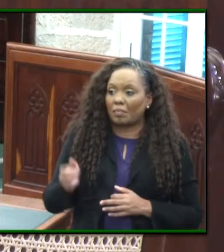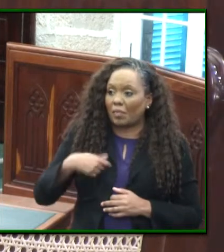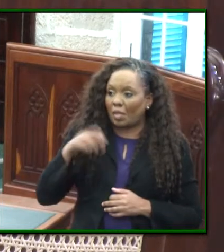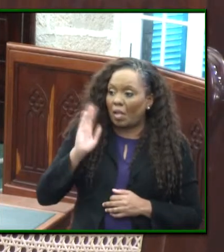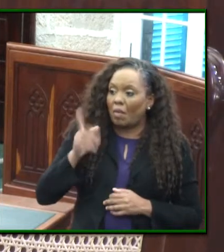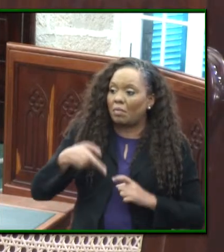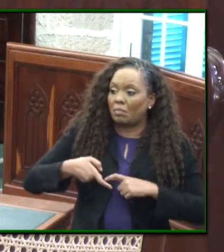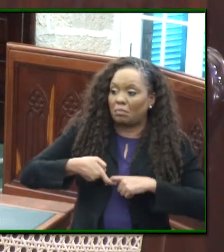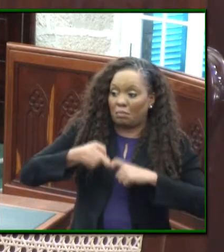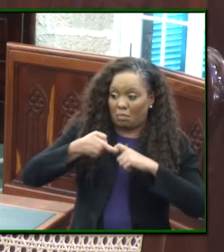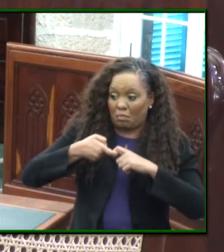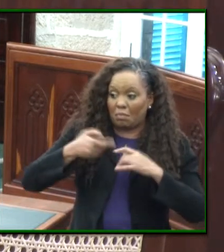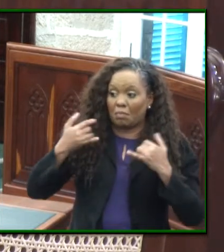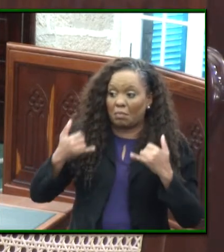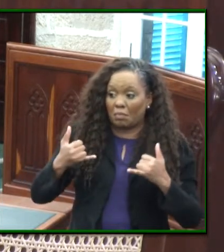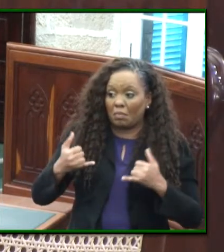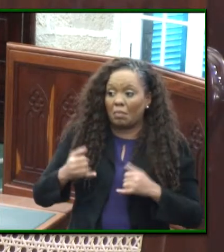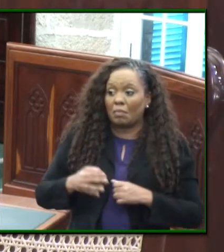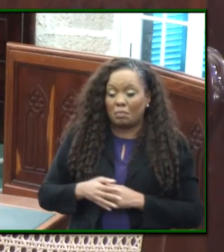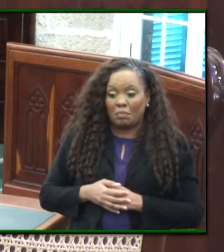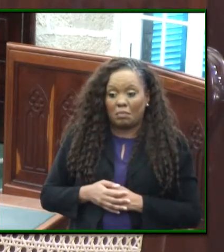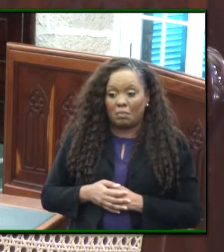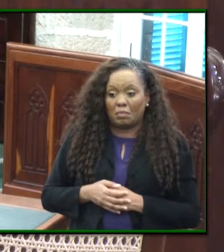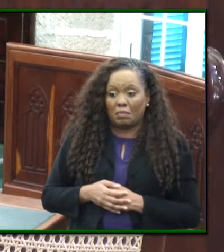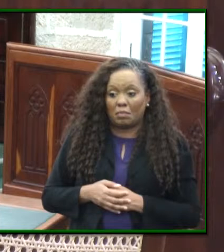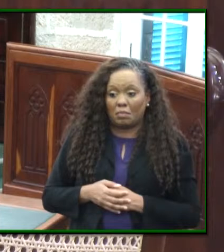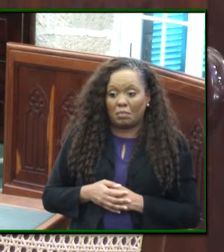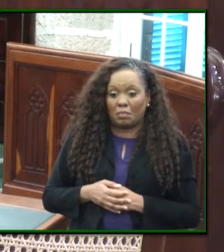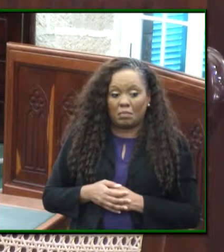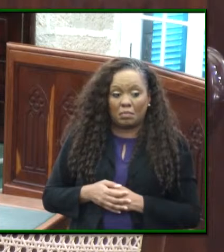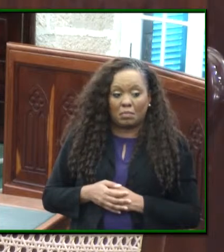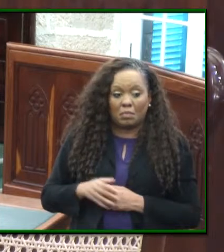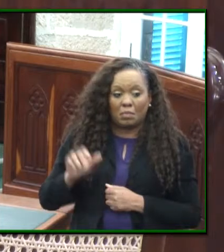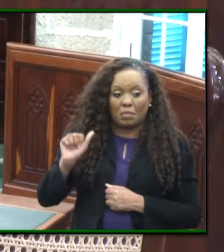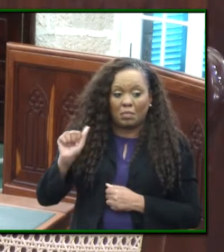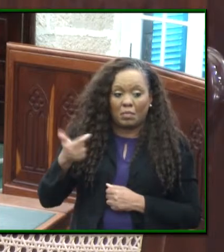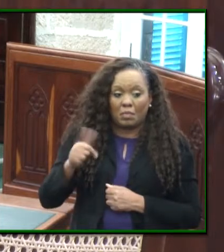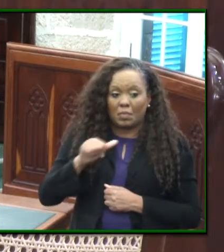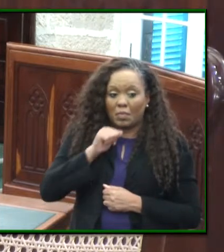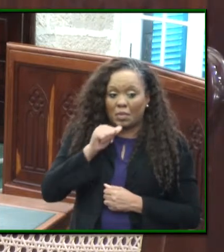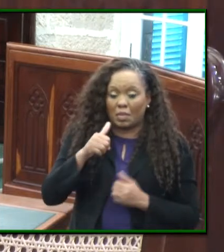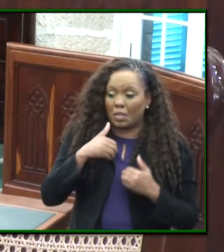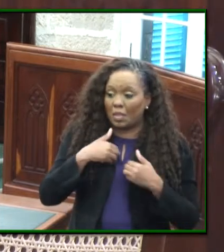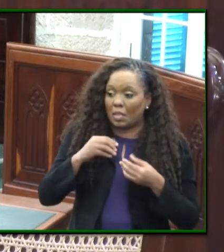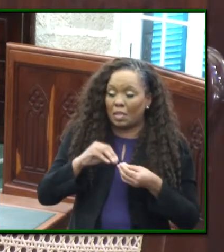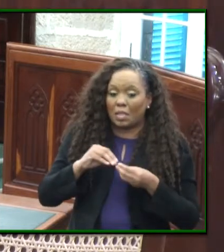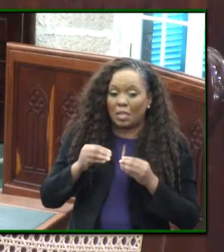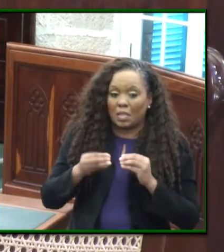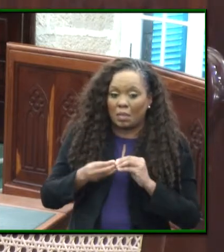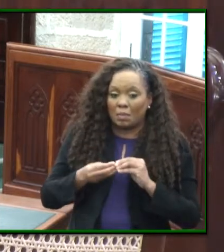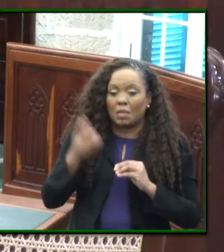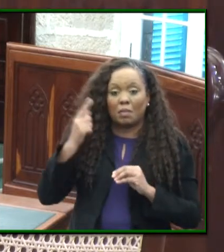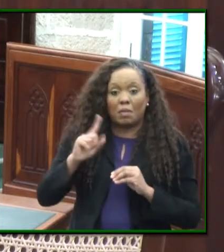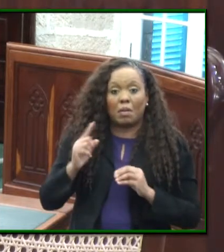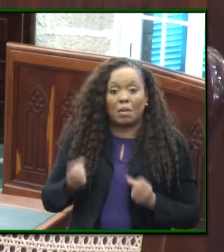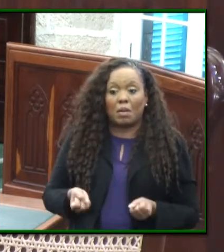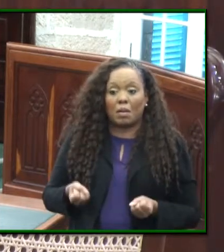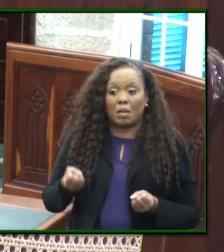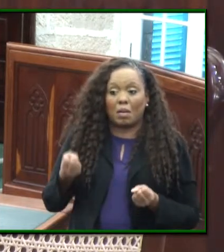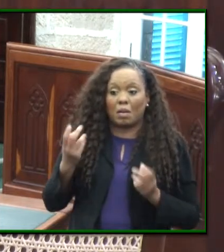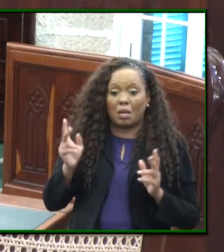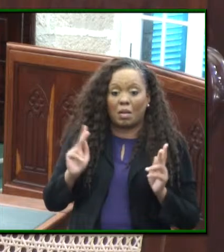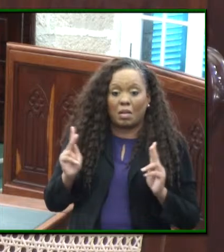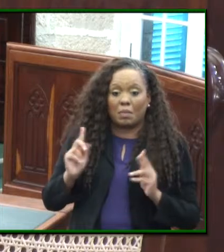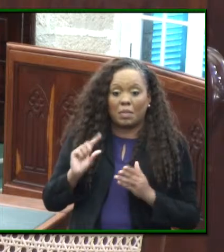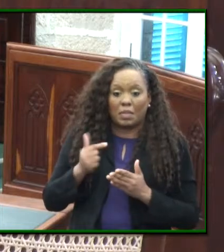that the Attorney General does not have figures as to the number of persons who graduated, I'm obliged